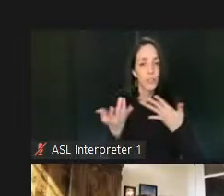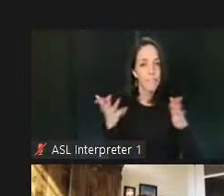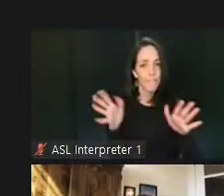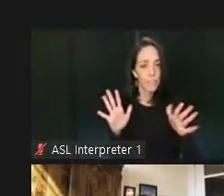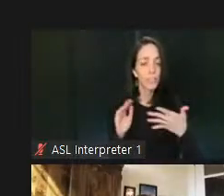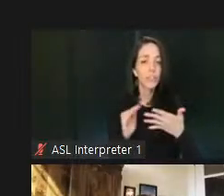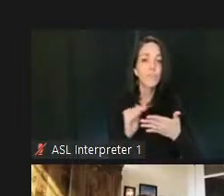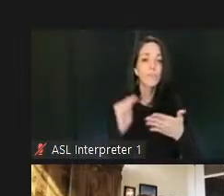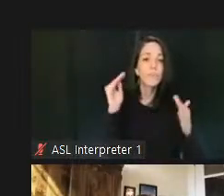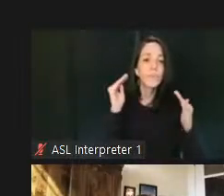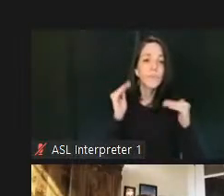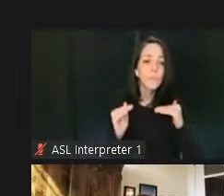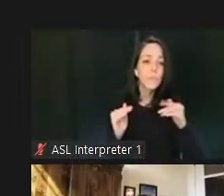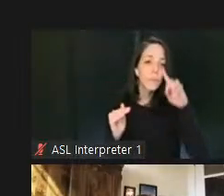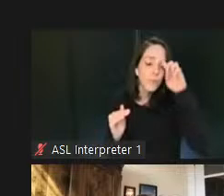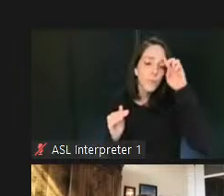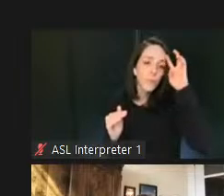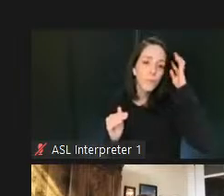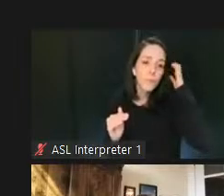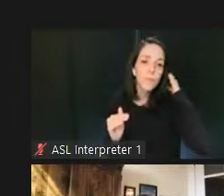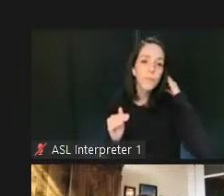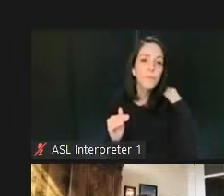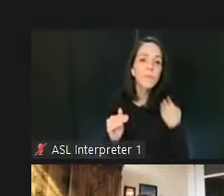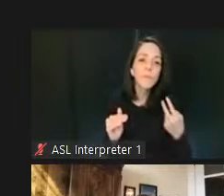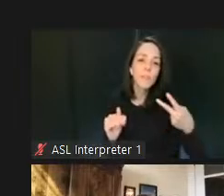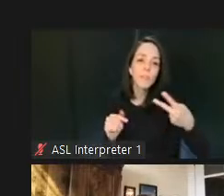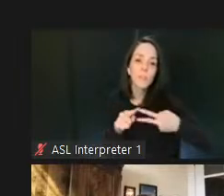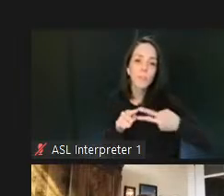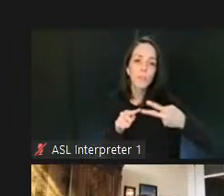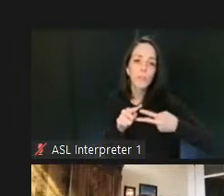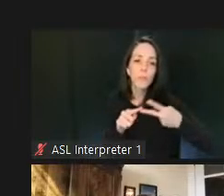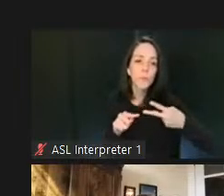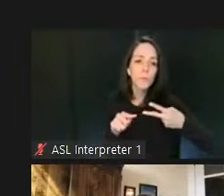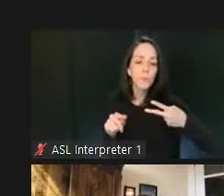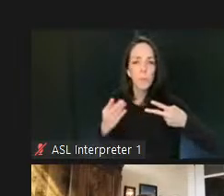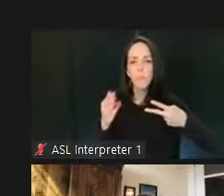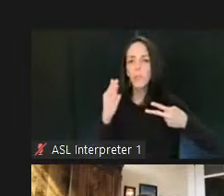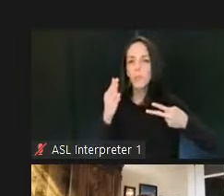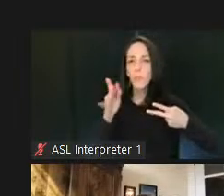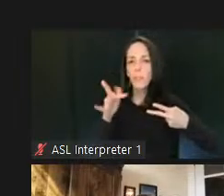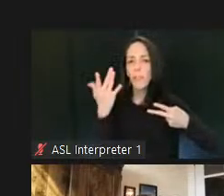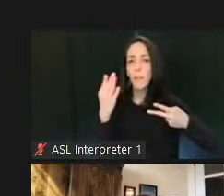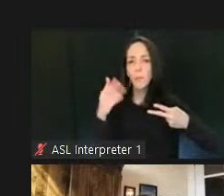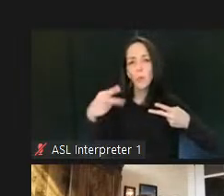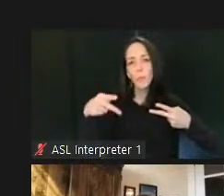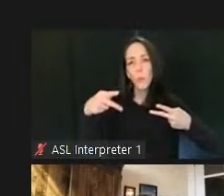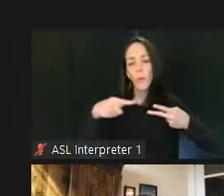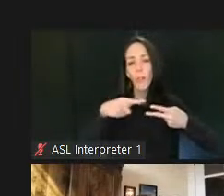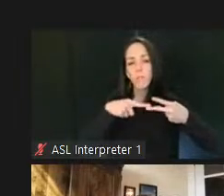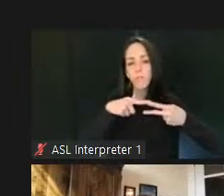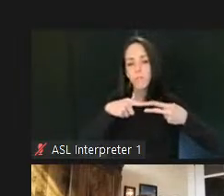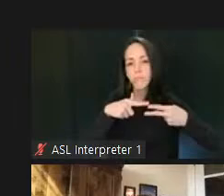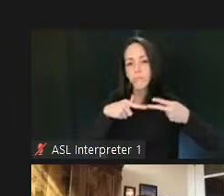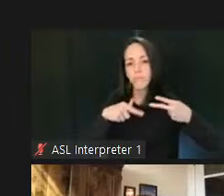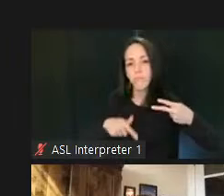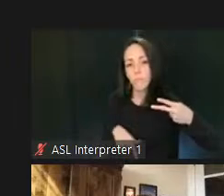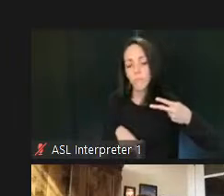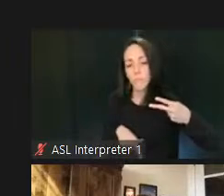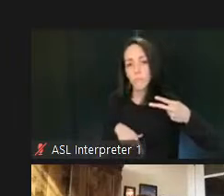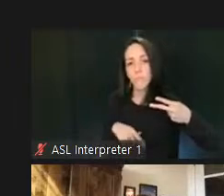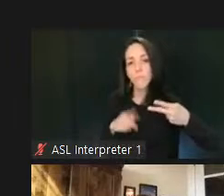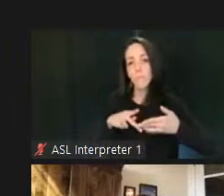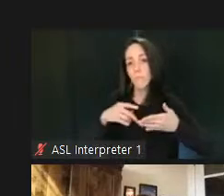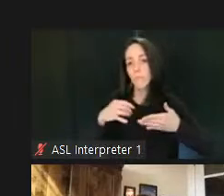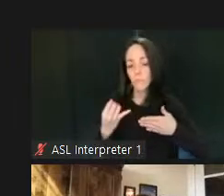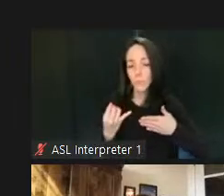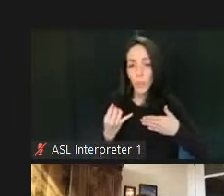And the projects in I believe there's 2 that are in a kind of bluish purple color, are projects where